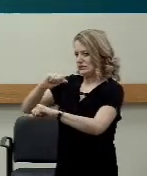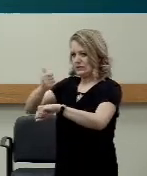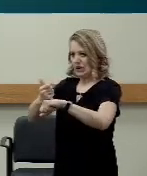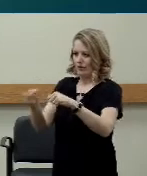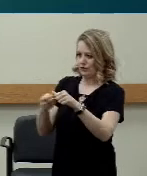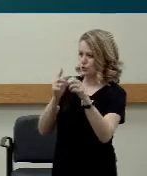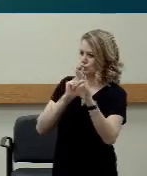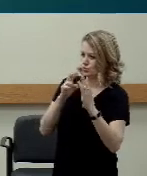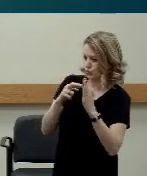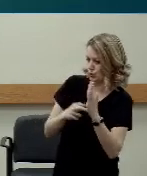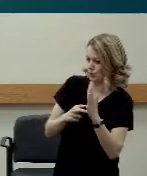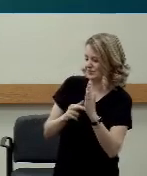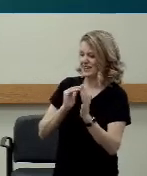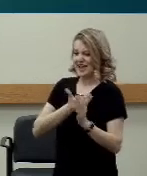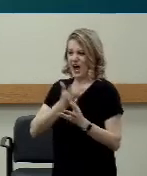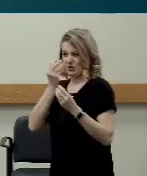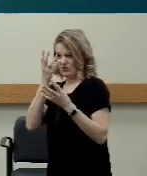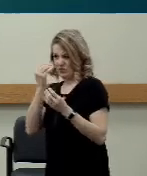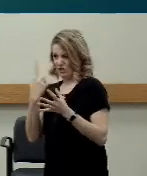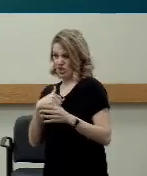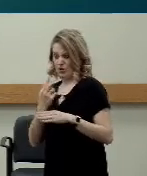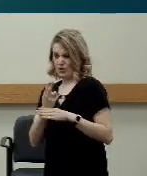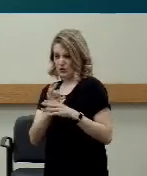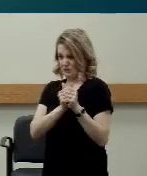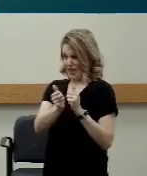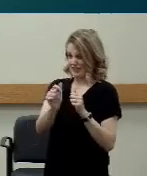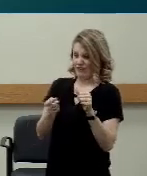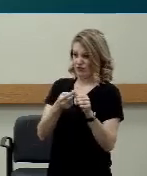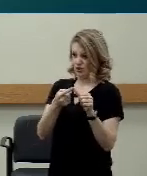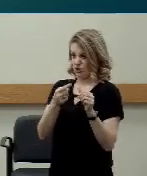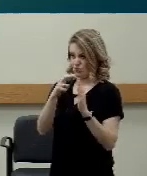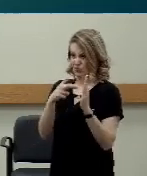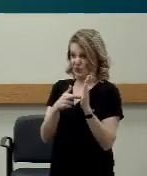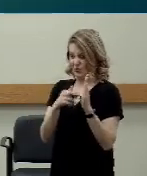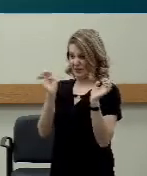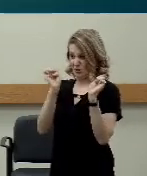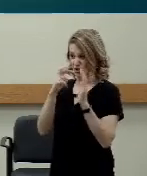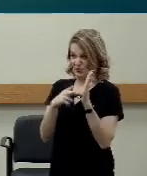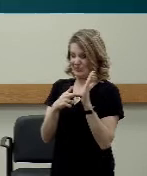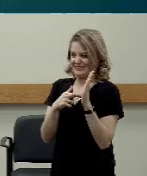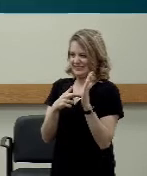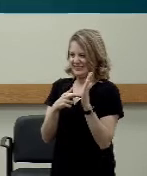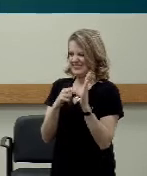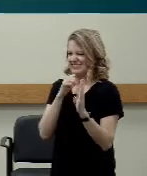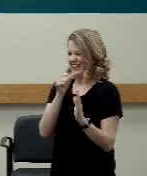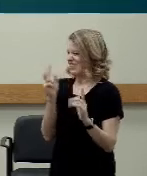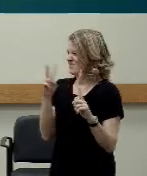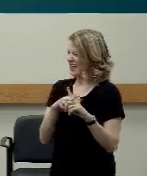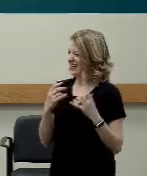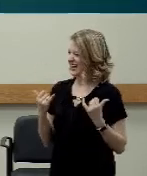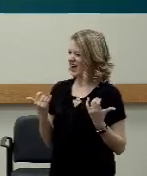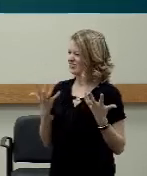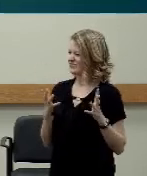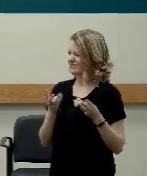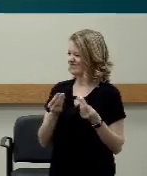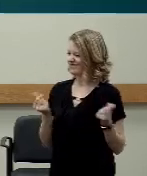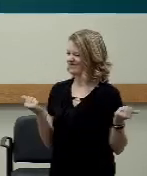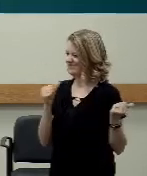information we use to pass the March 27th ordinance is largely no longer valid.